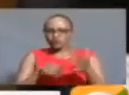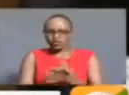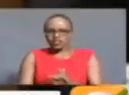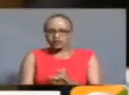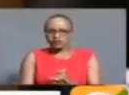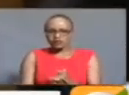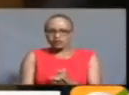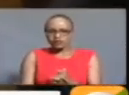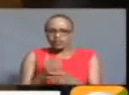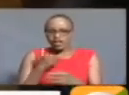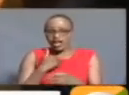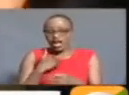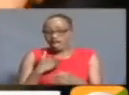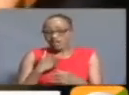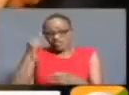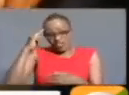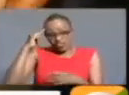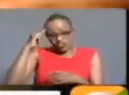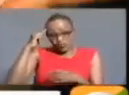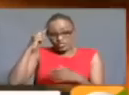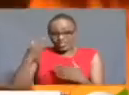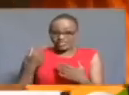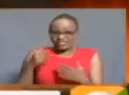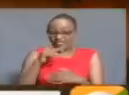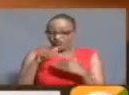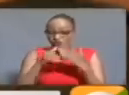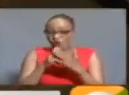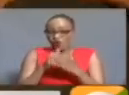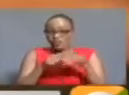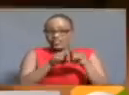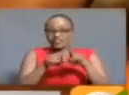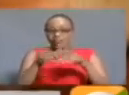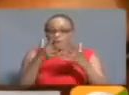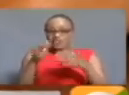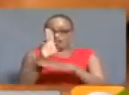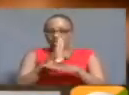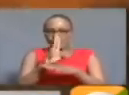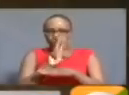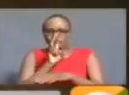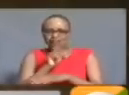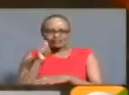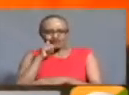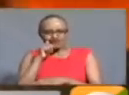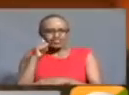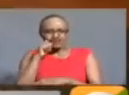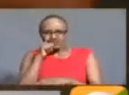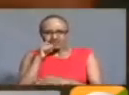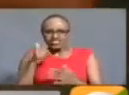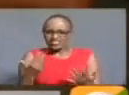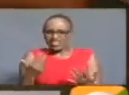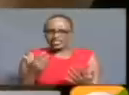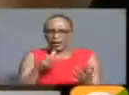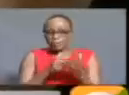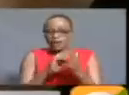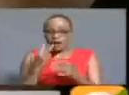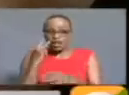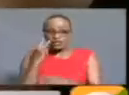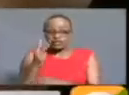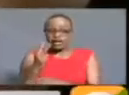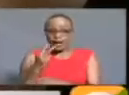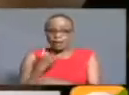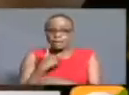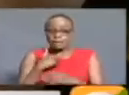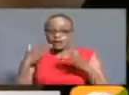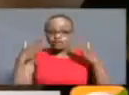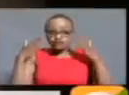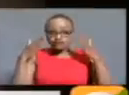even will text me back like, what are you using? I want to use the same thing you're using. You look so nice. You look so... I've noticed